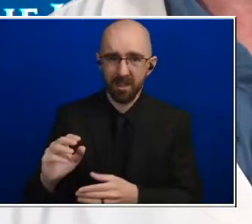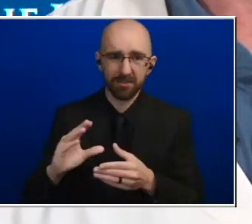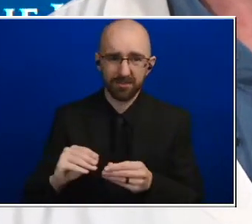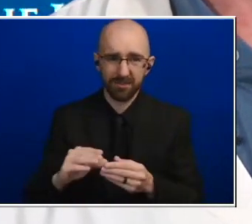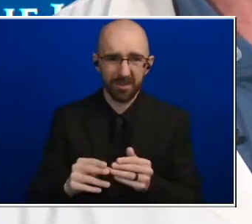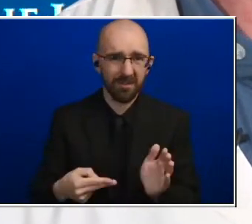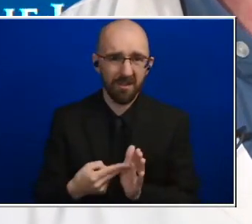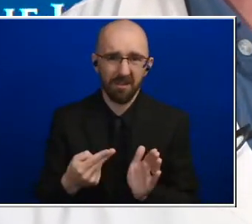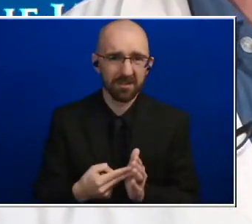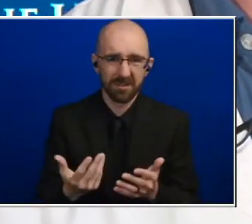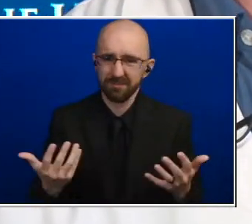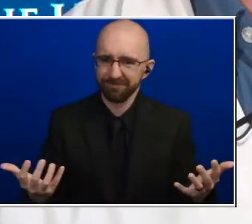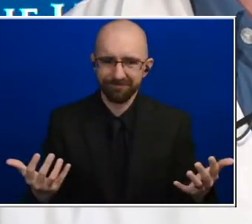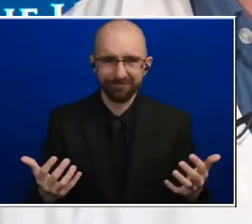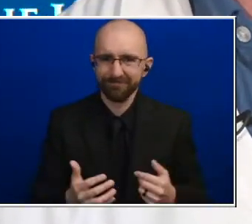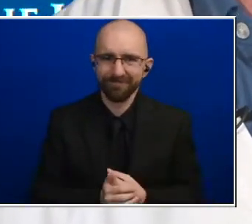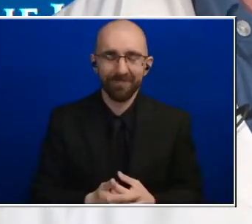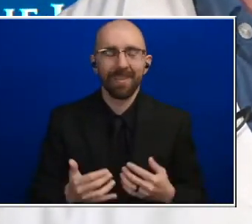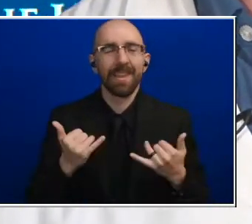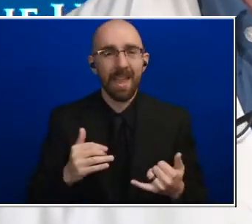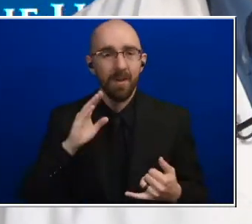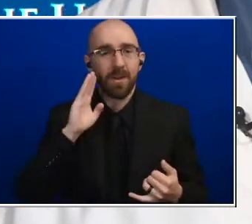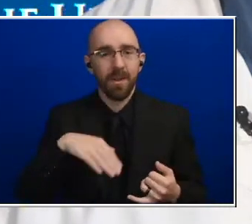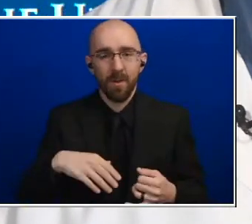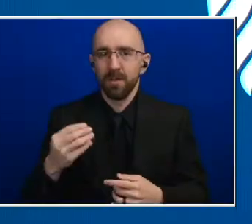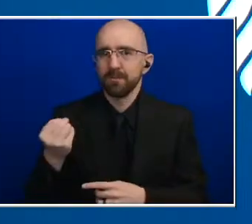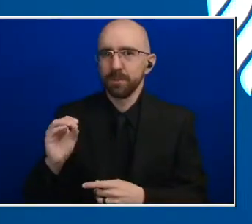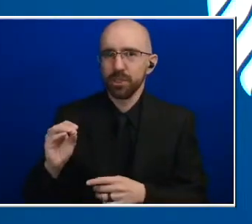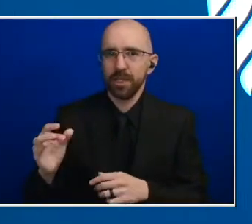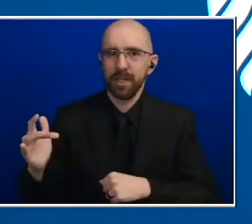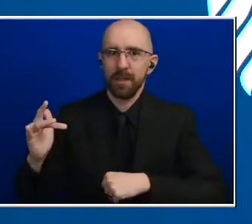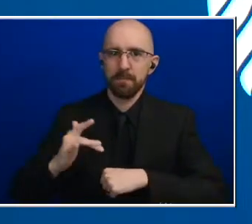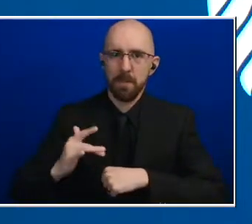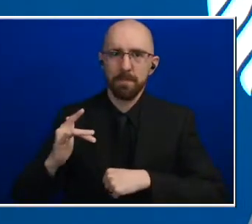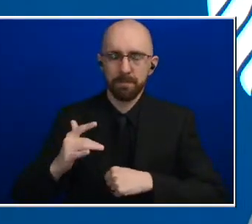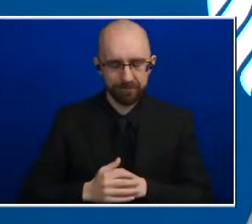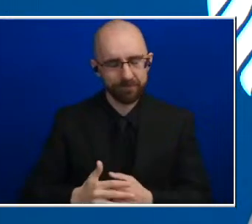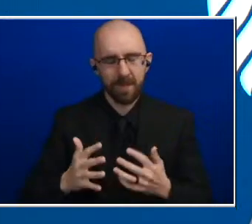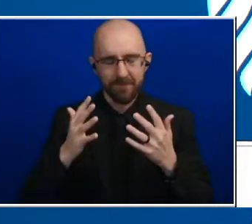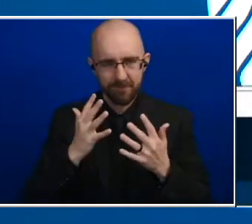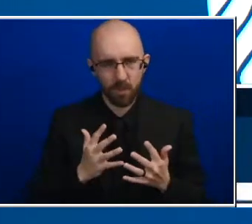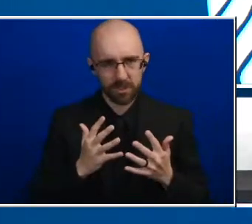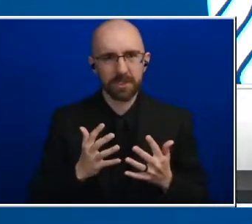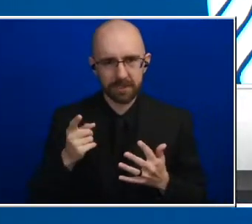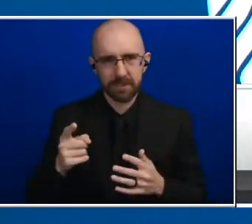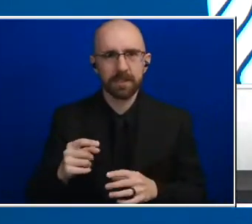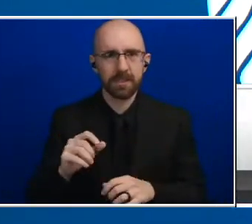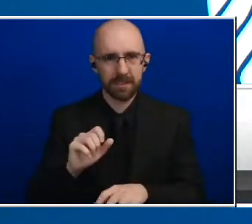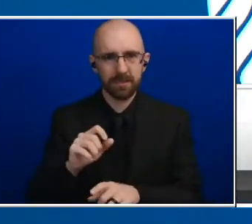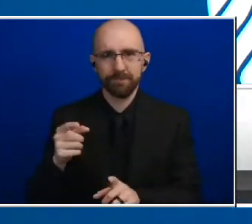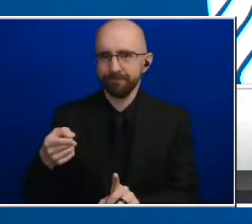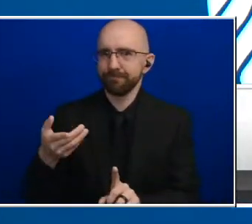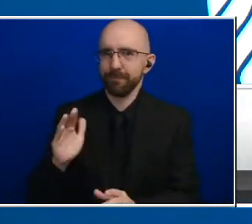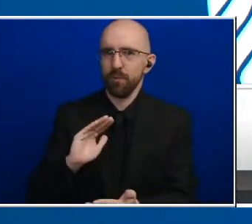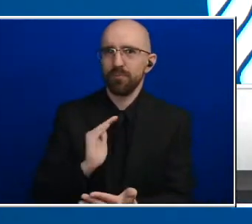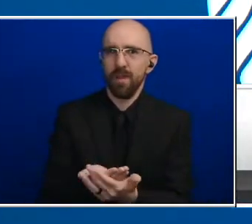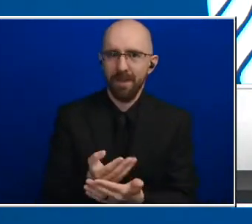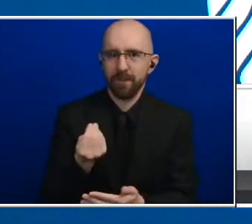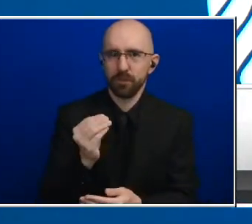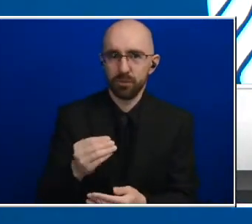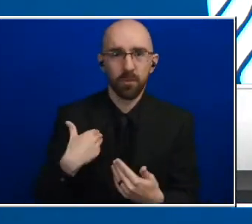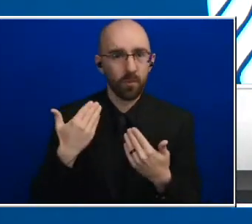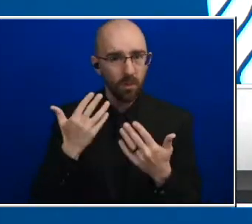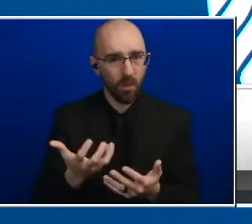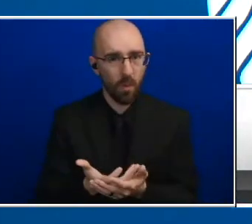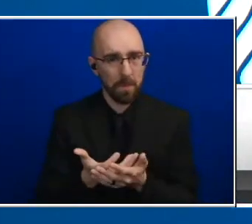should be. Now we know a case in Missouri, too. Yeah, unfortunately, there is a case in Missouri. We don't know too much. Again, the patient